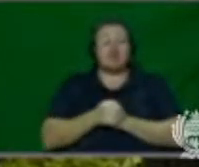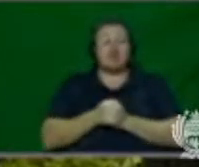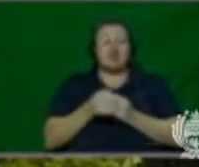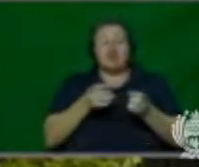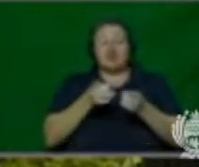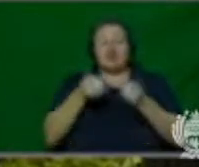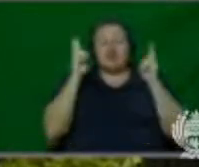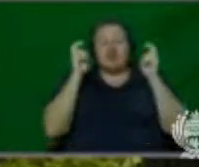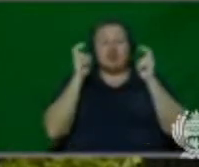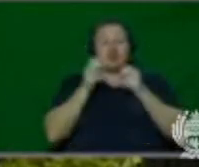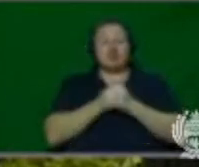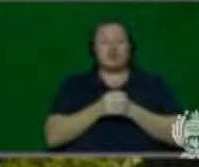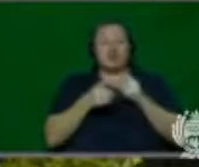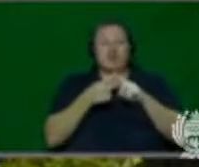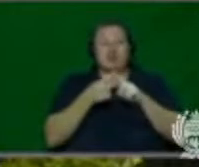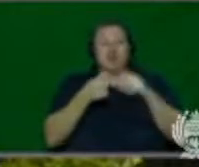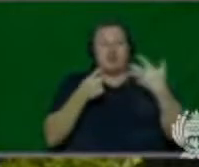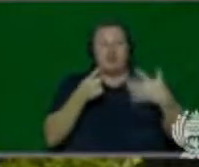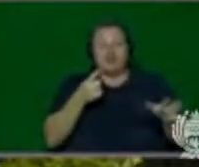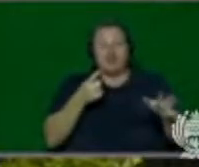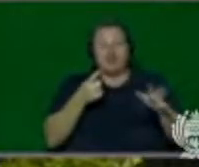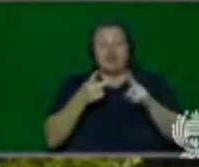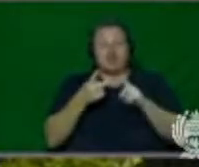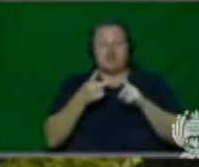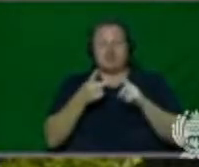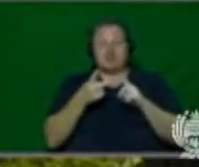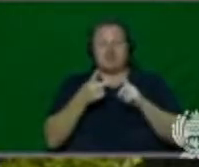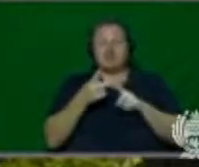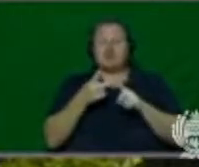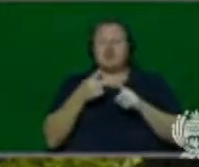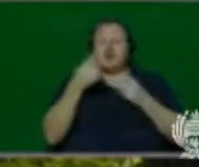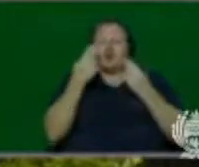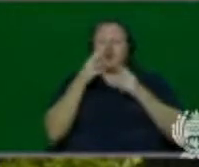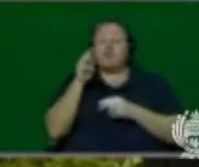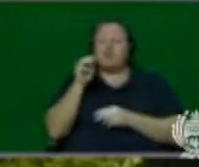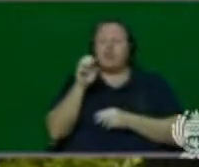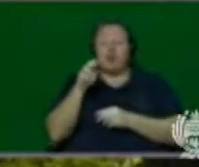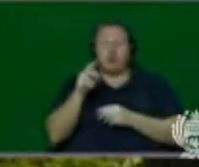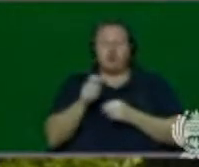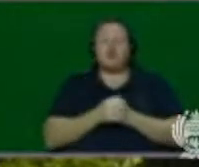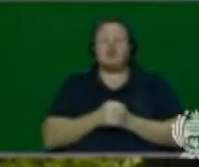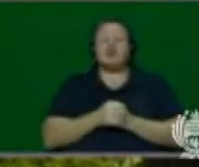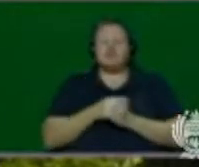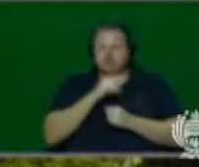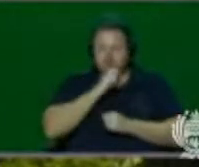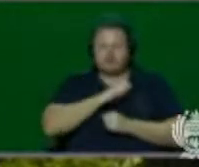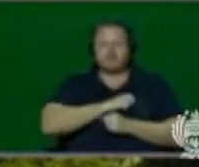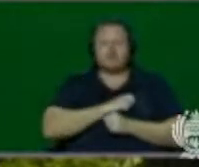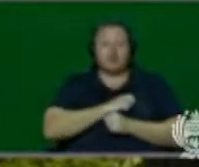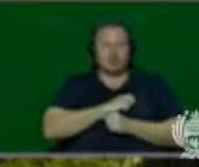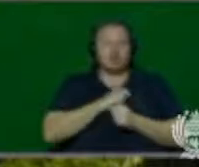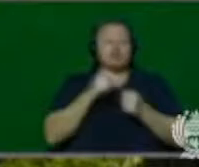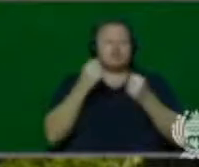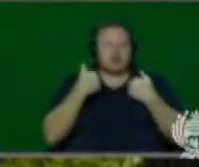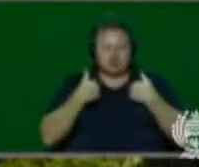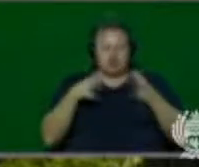with the matter. Secondly, Honorable Mauta, indeed, we start at